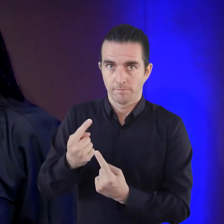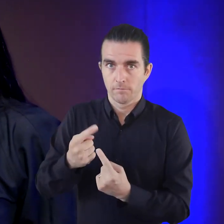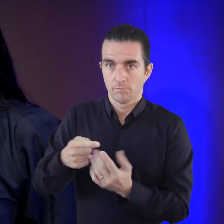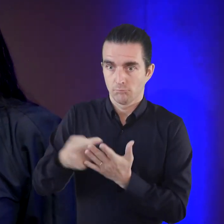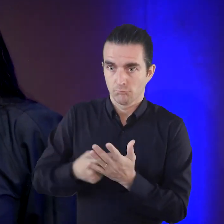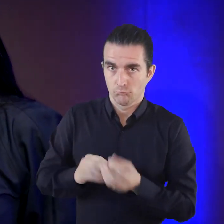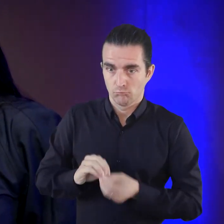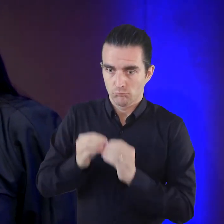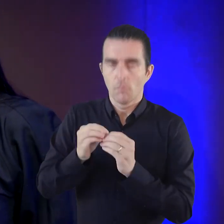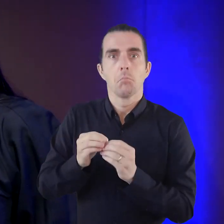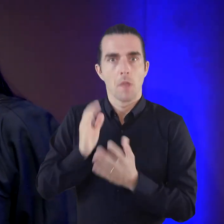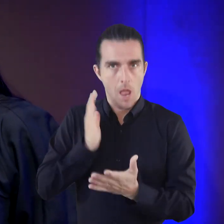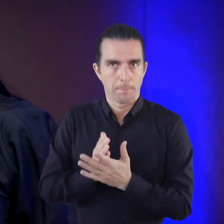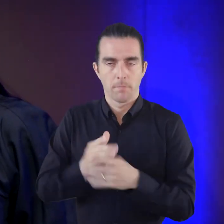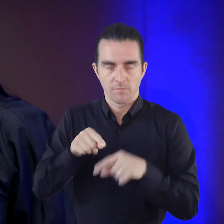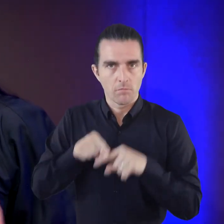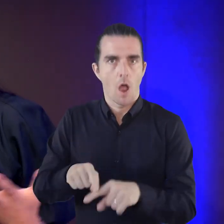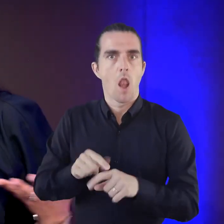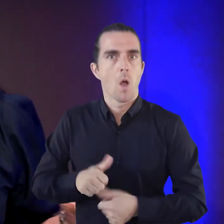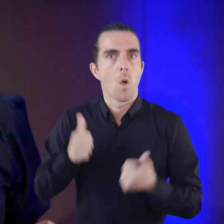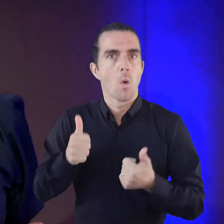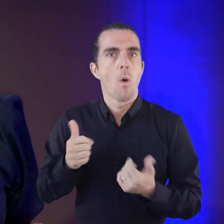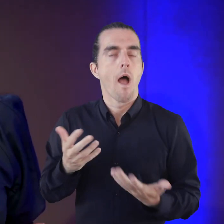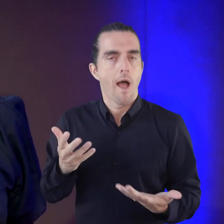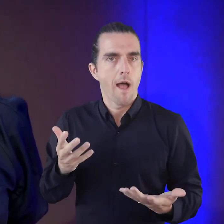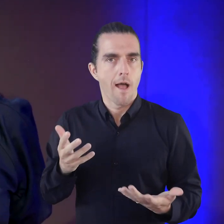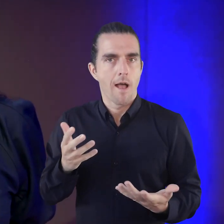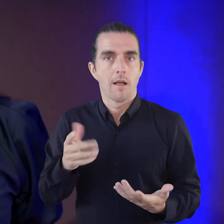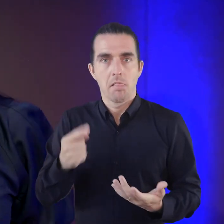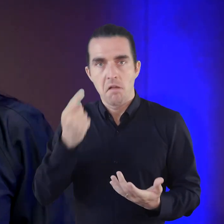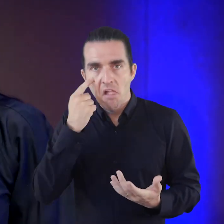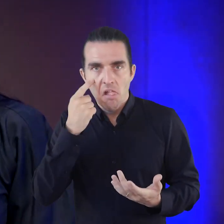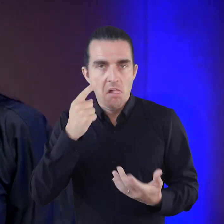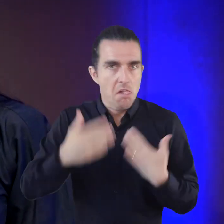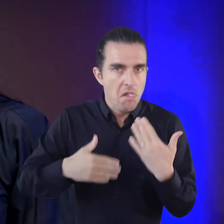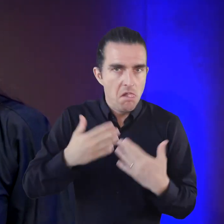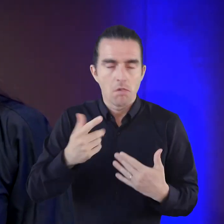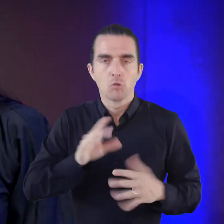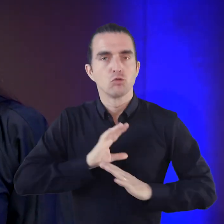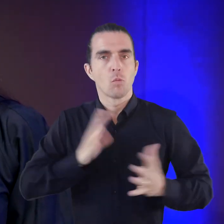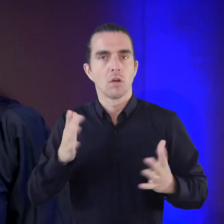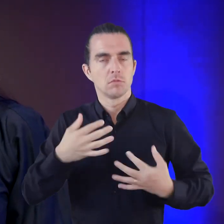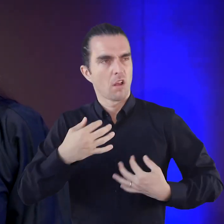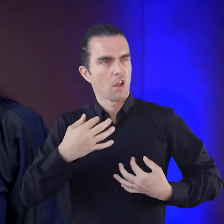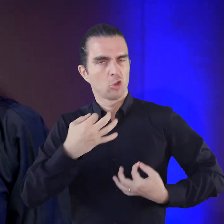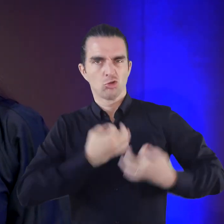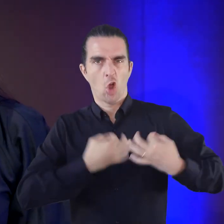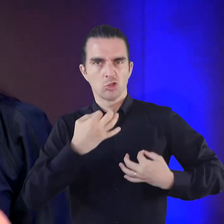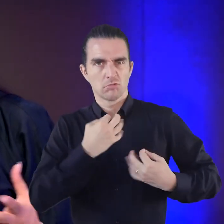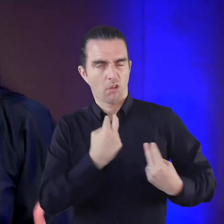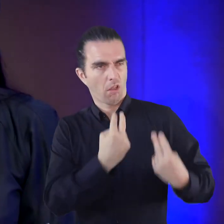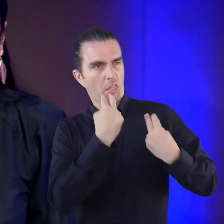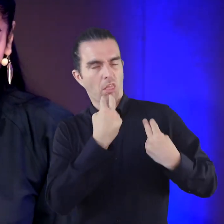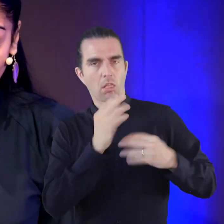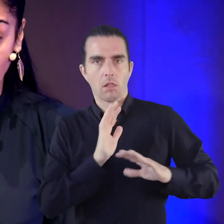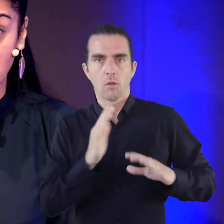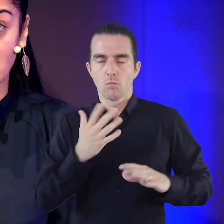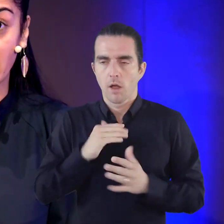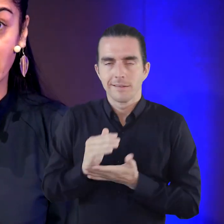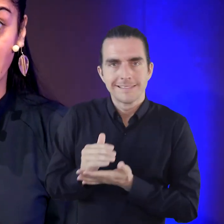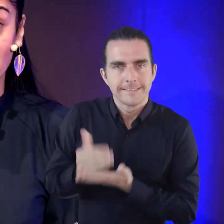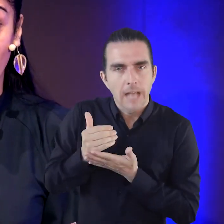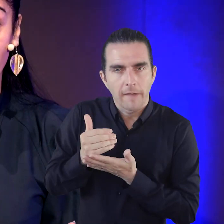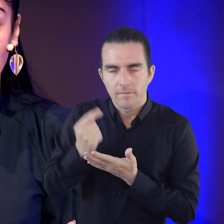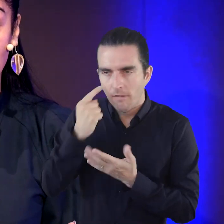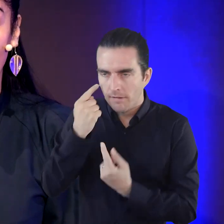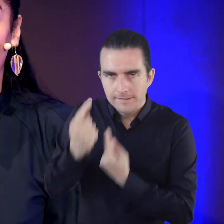could explore who they wanted to be without judgment, within safe boundaries. They took part in